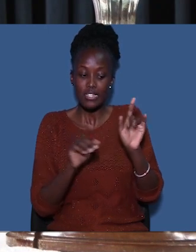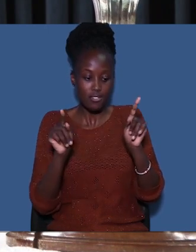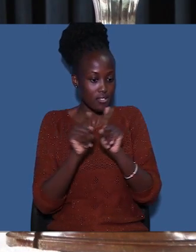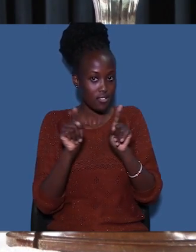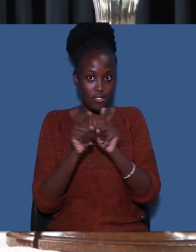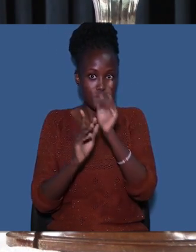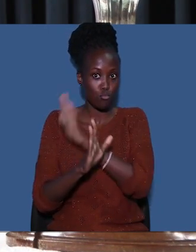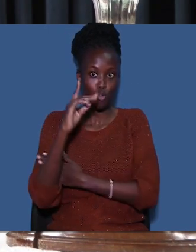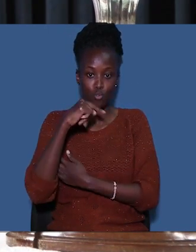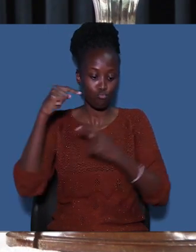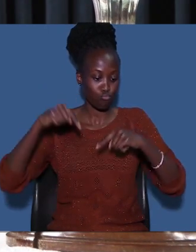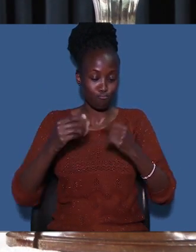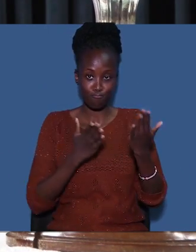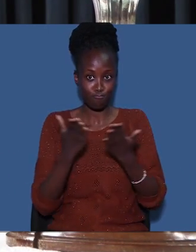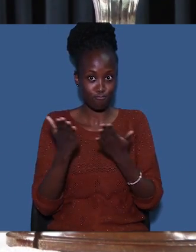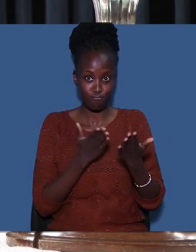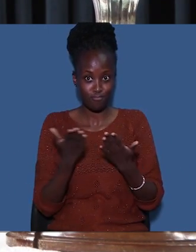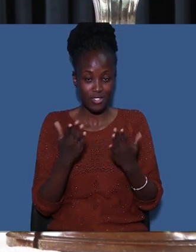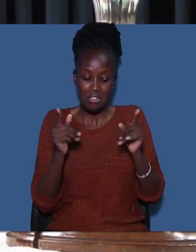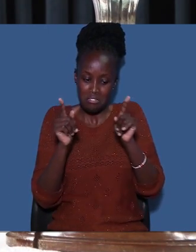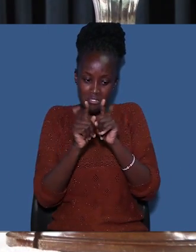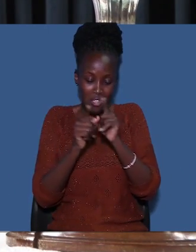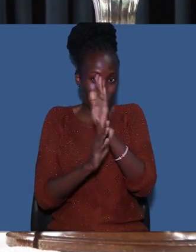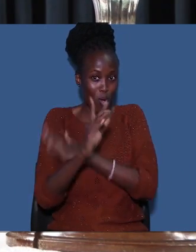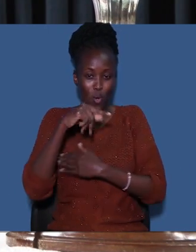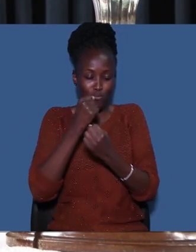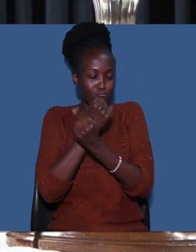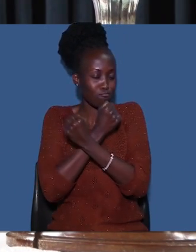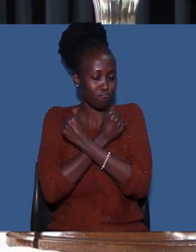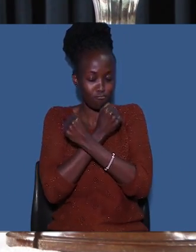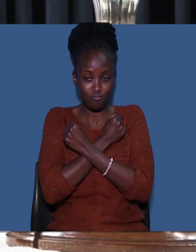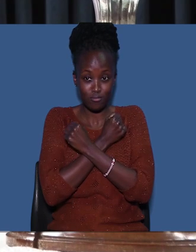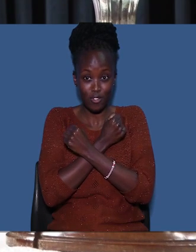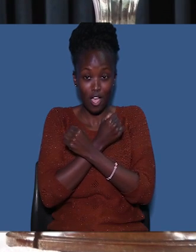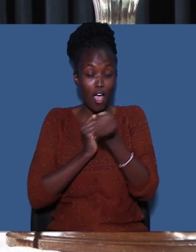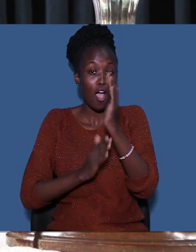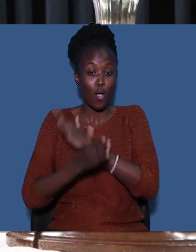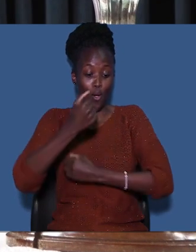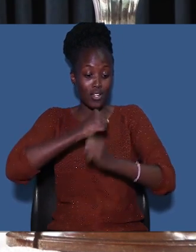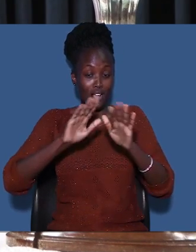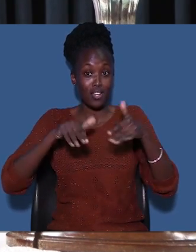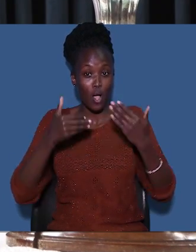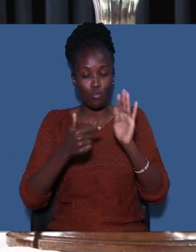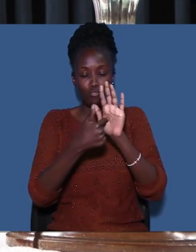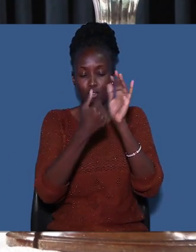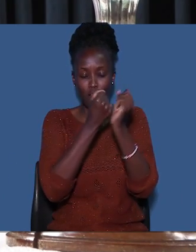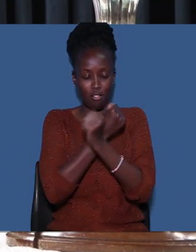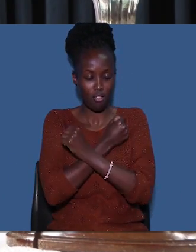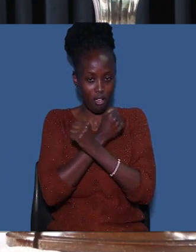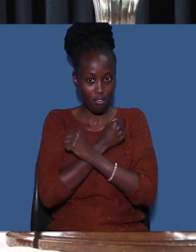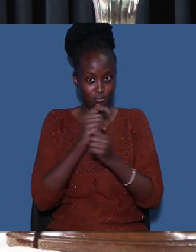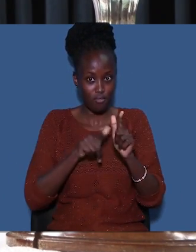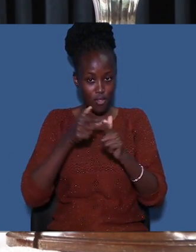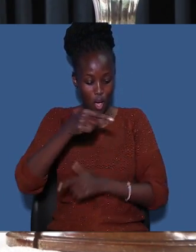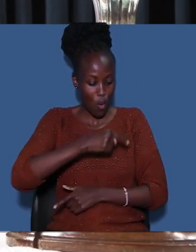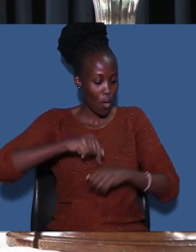the same God that we serve today, the same loving God, and he did this out of great, great love for us so that we would